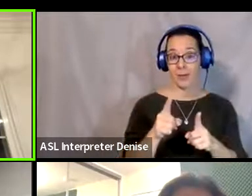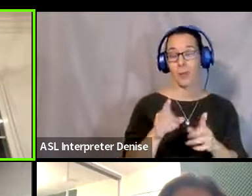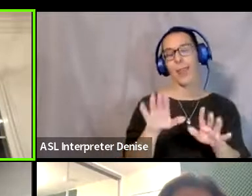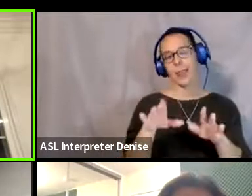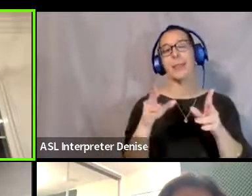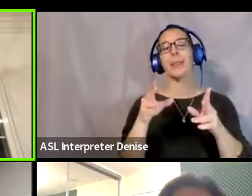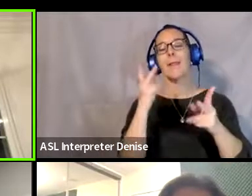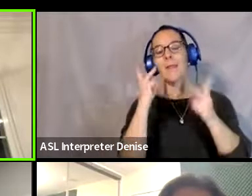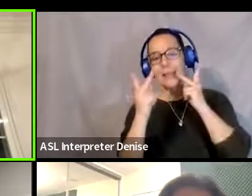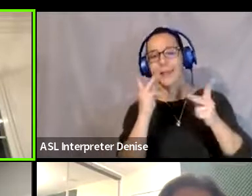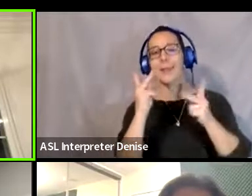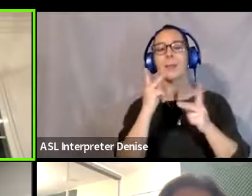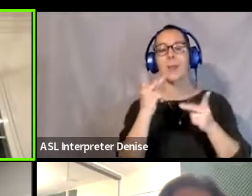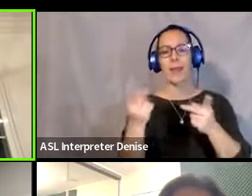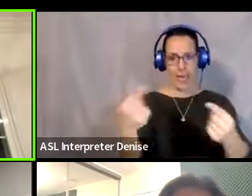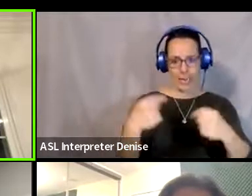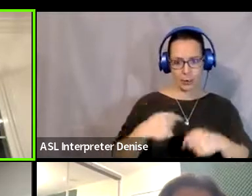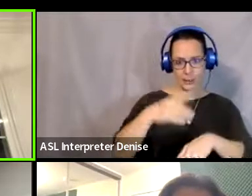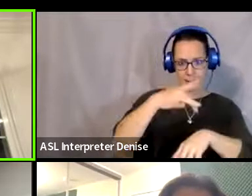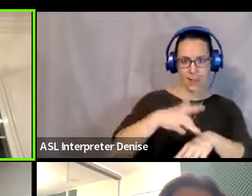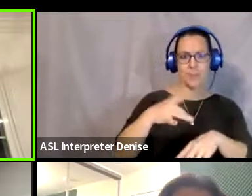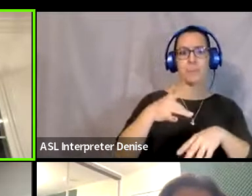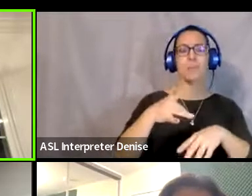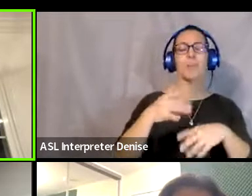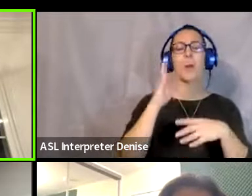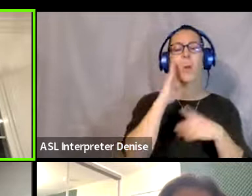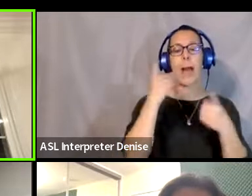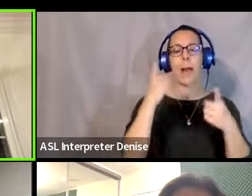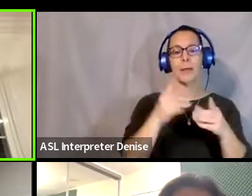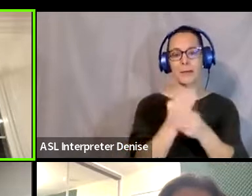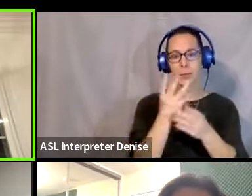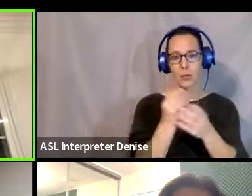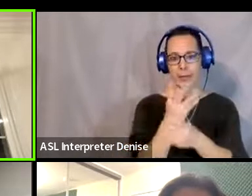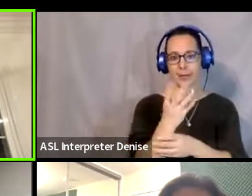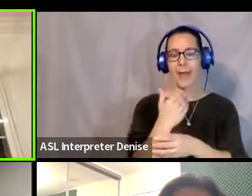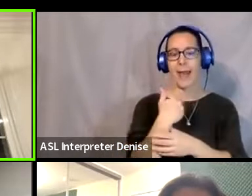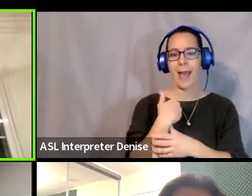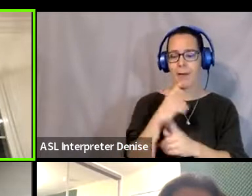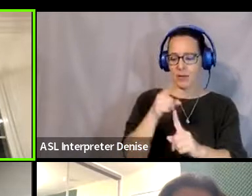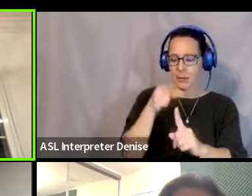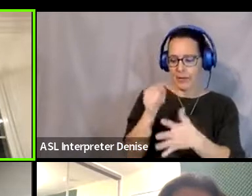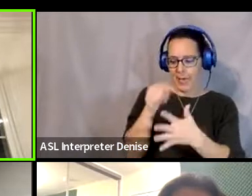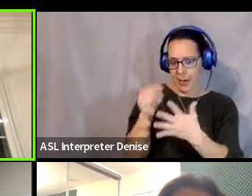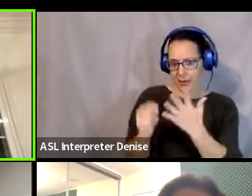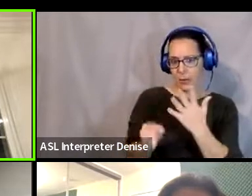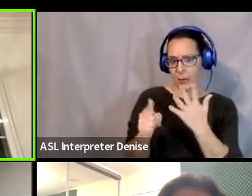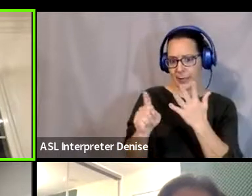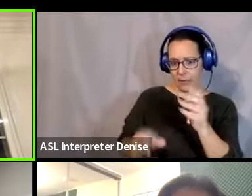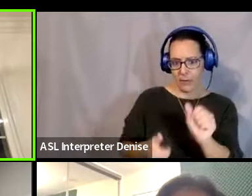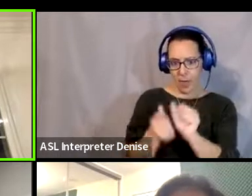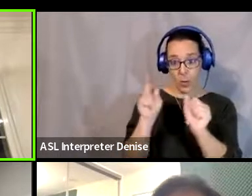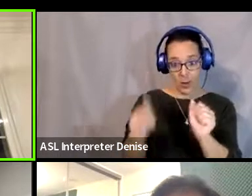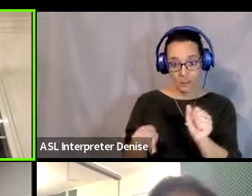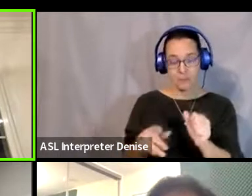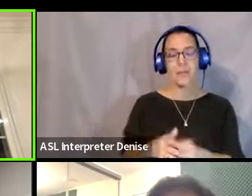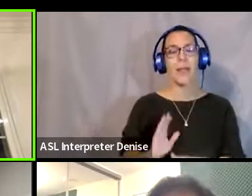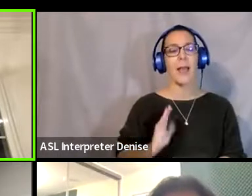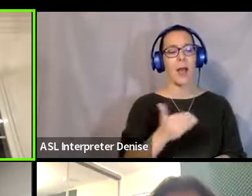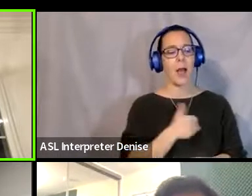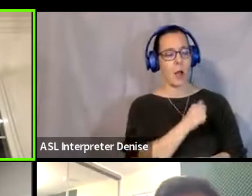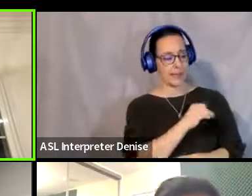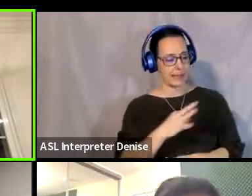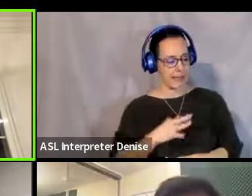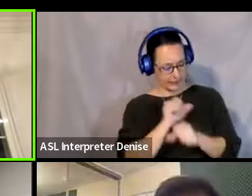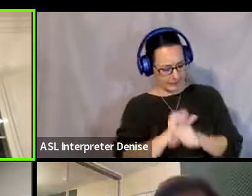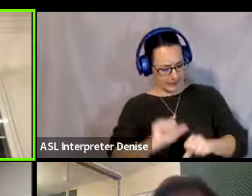a few areas that were outlined for critical areas of follow-up. I know that our staff has worked very, very hard